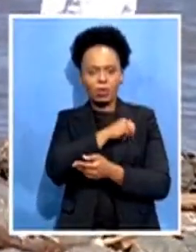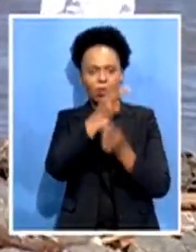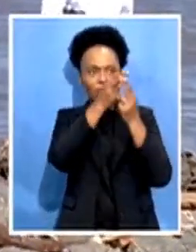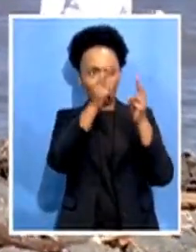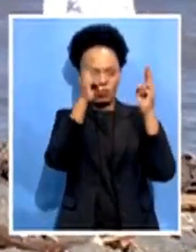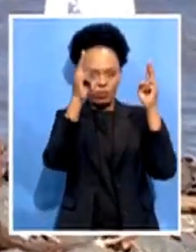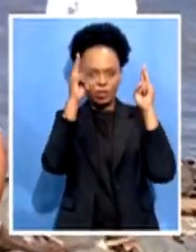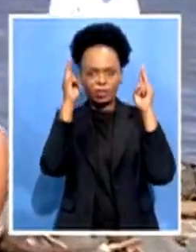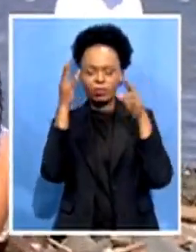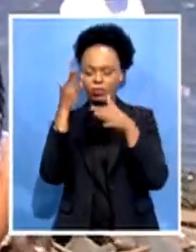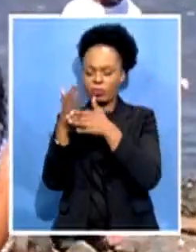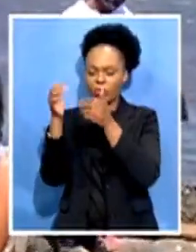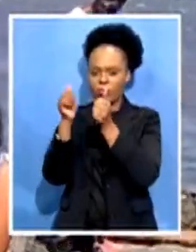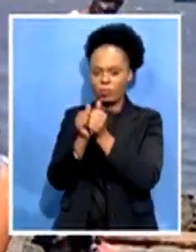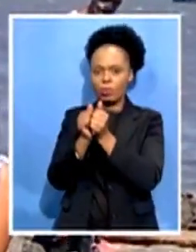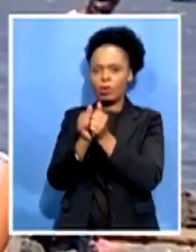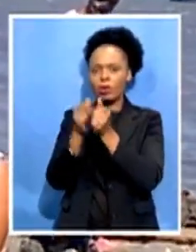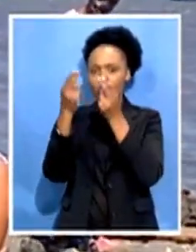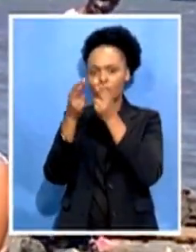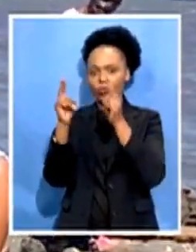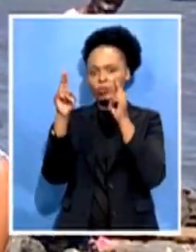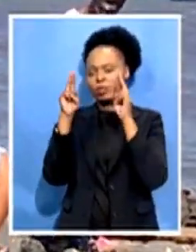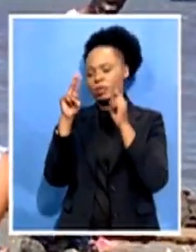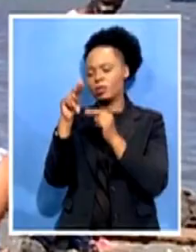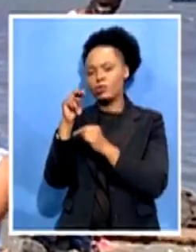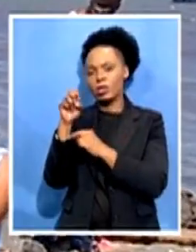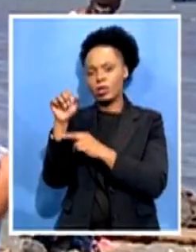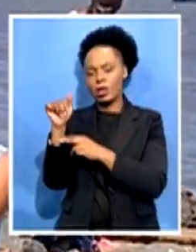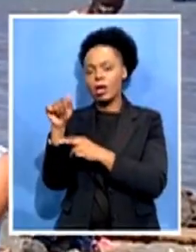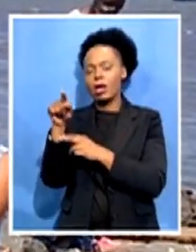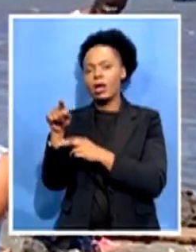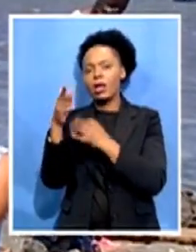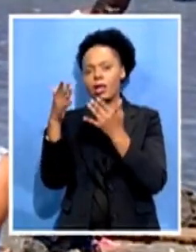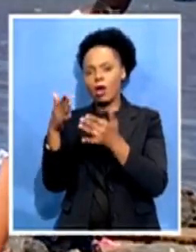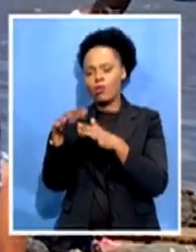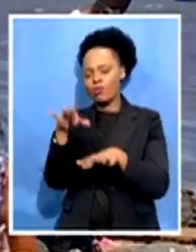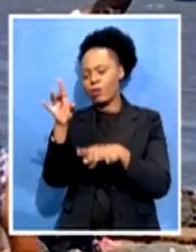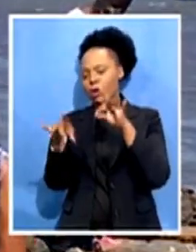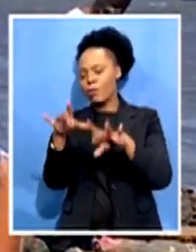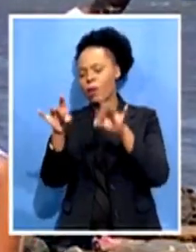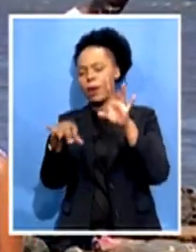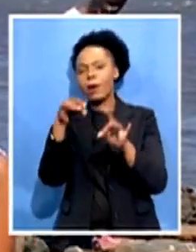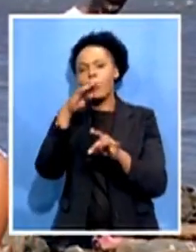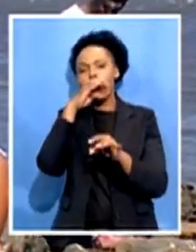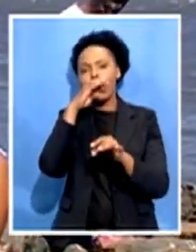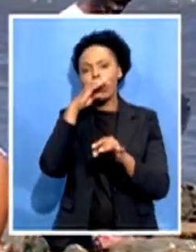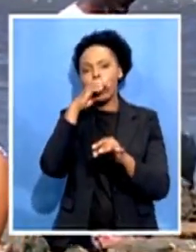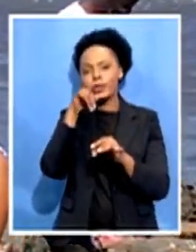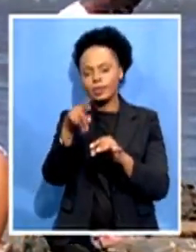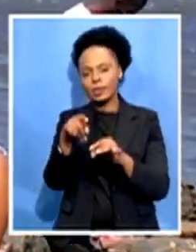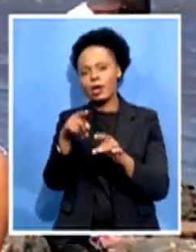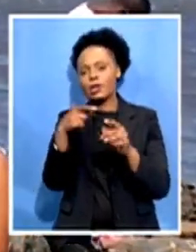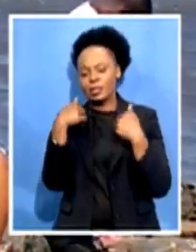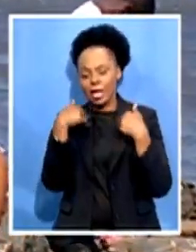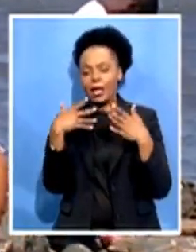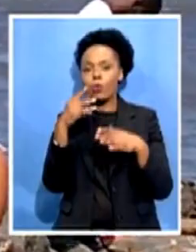they have been picking up plastics for the better part of the morning. And, you know, just speaking to some of the